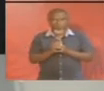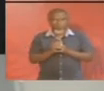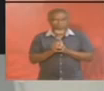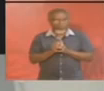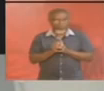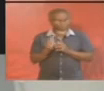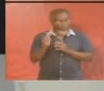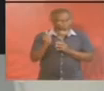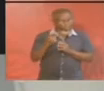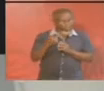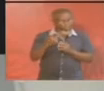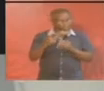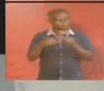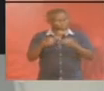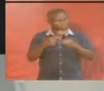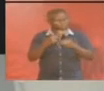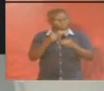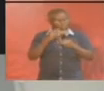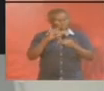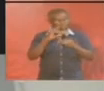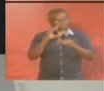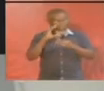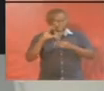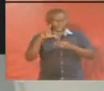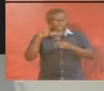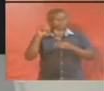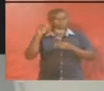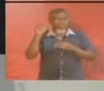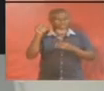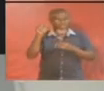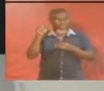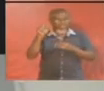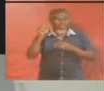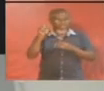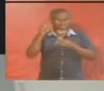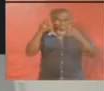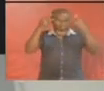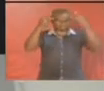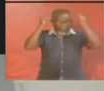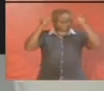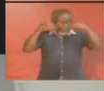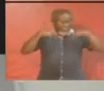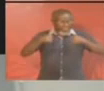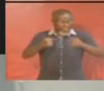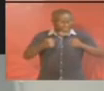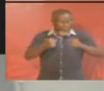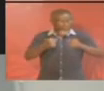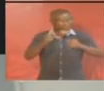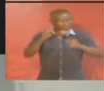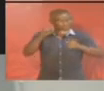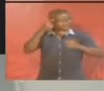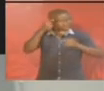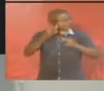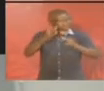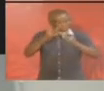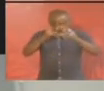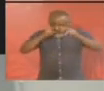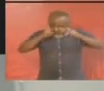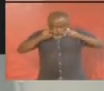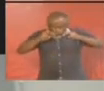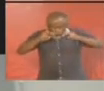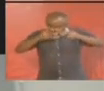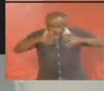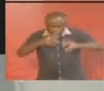that clotting issue. The Ministry of Health is supposed to be monitoring persons who would have received the